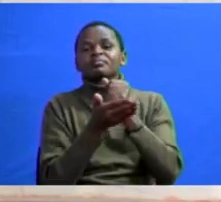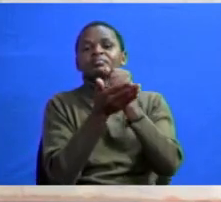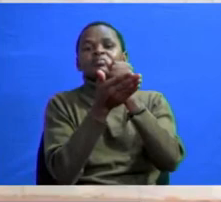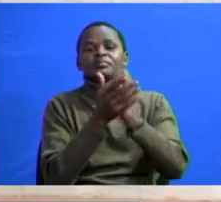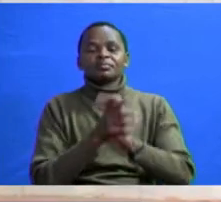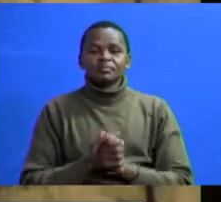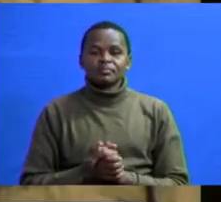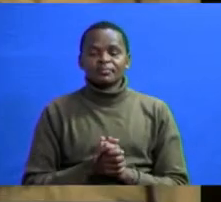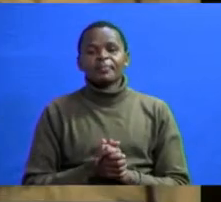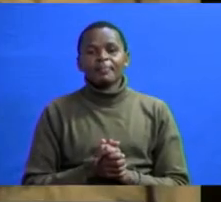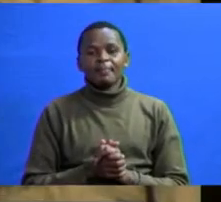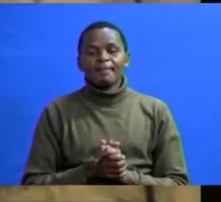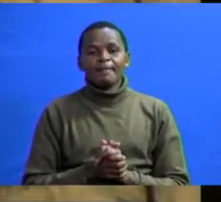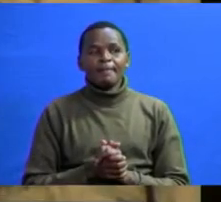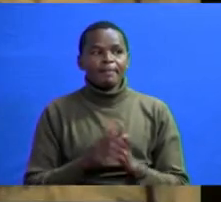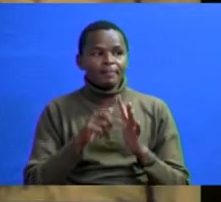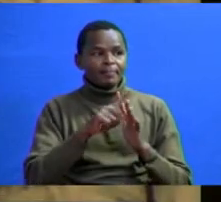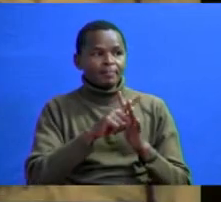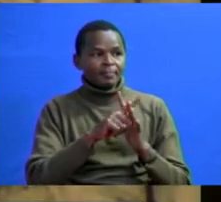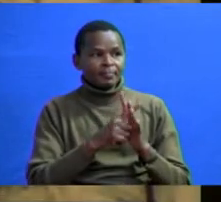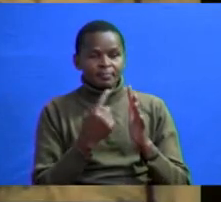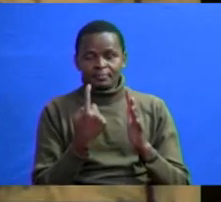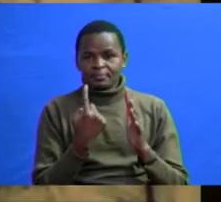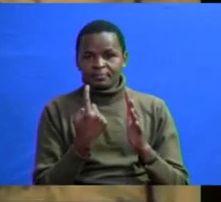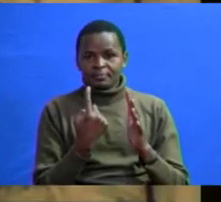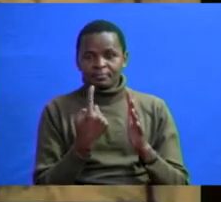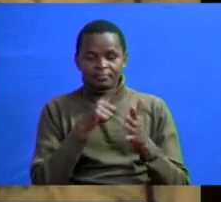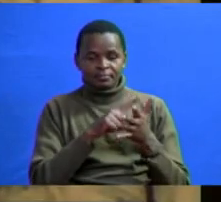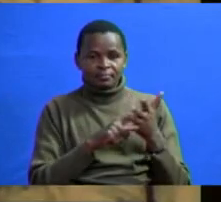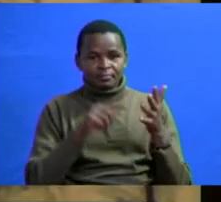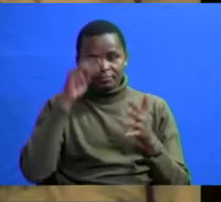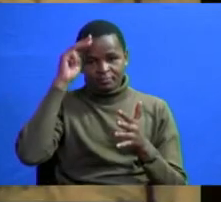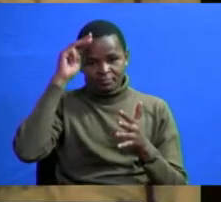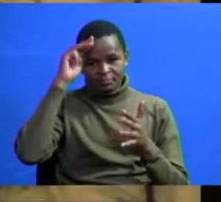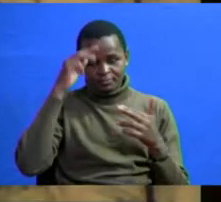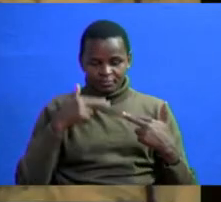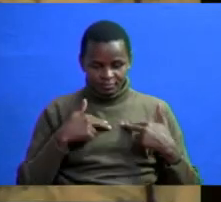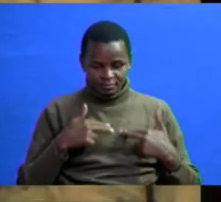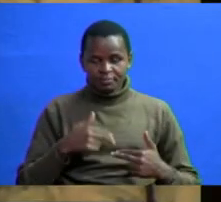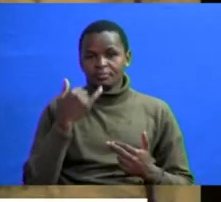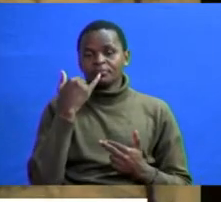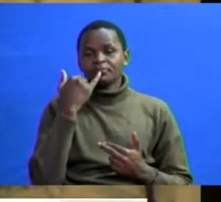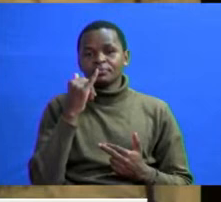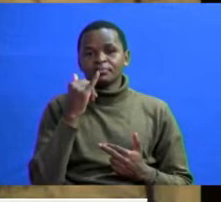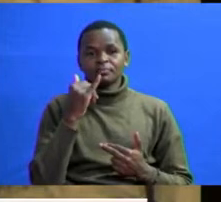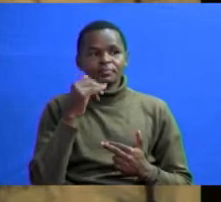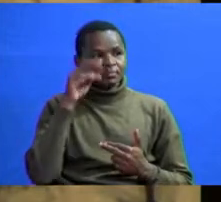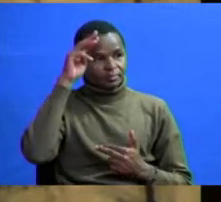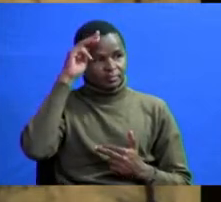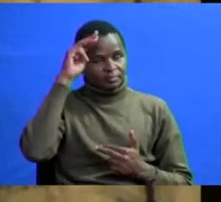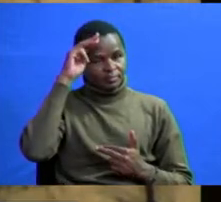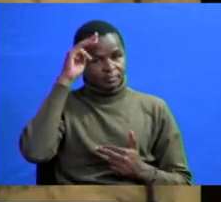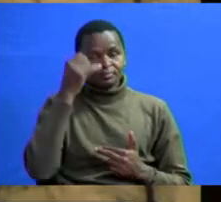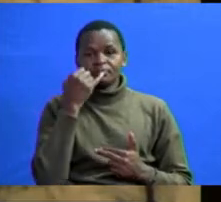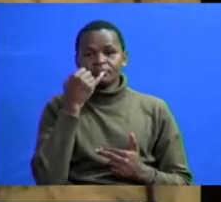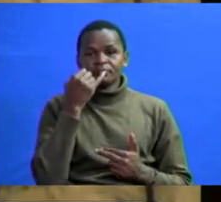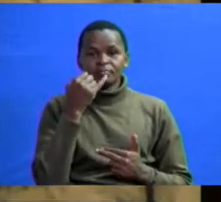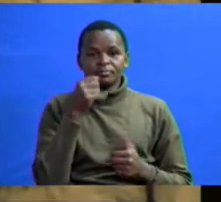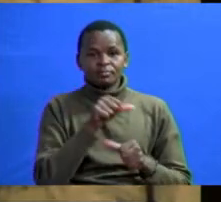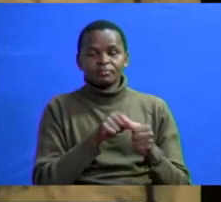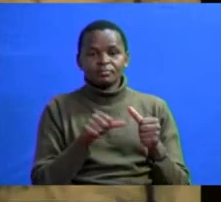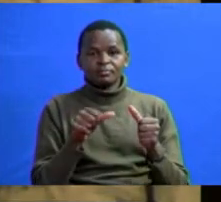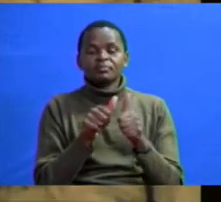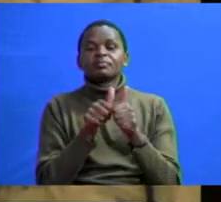Okay, so let me begin by first defining what mental health is. So mental health is a state of